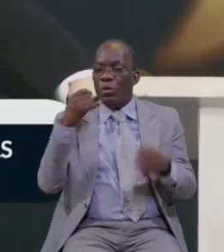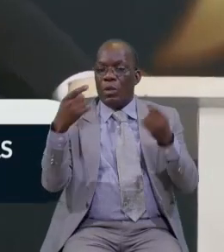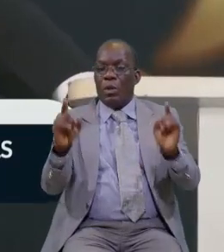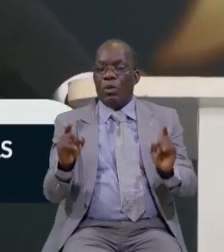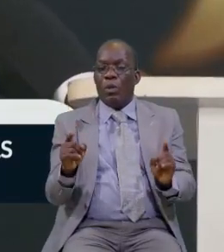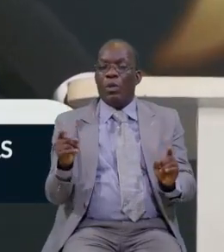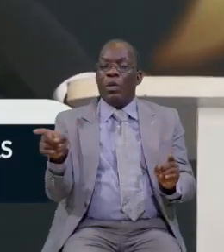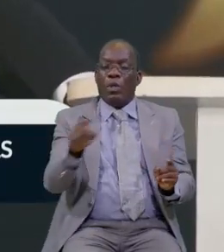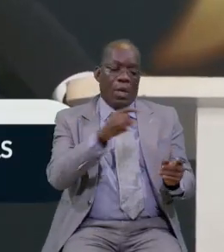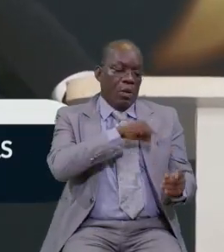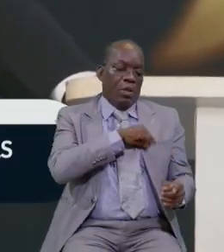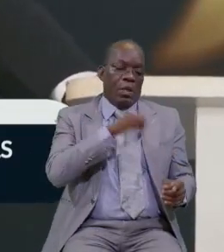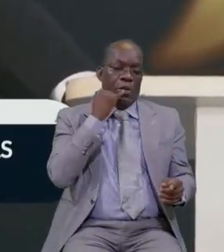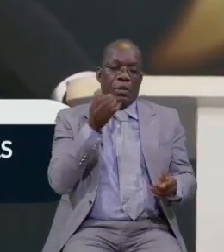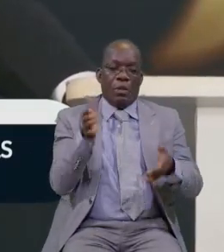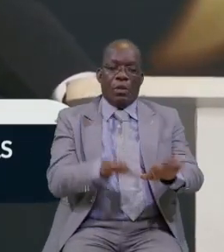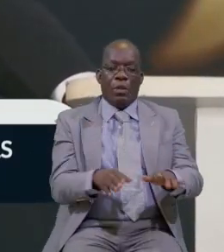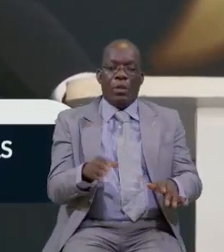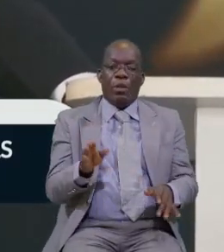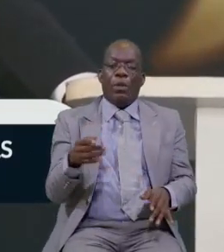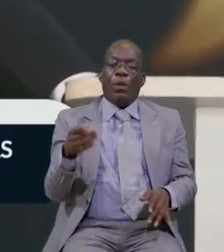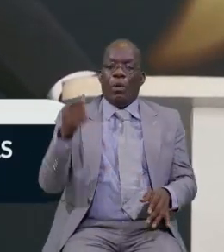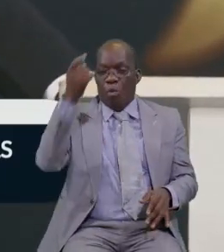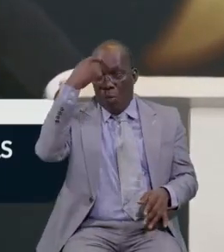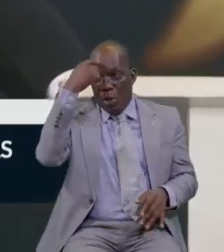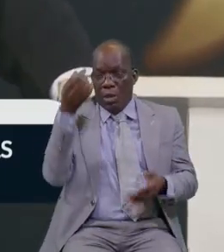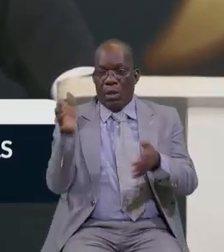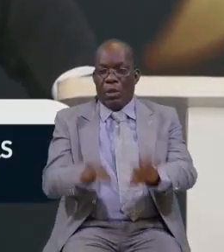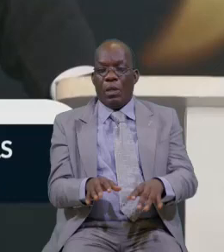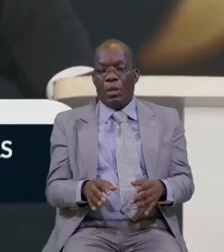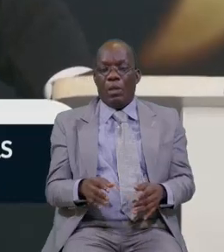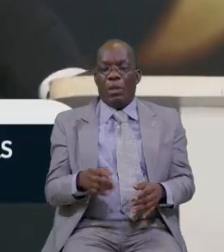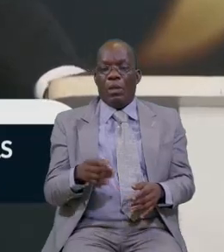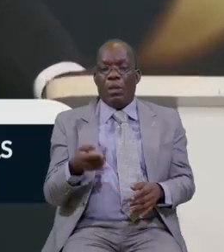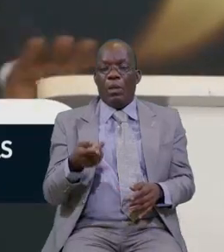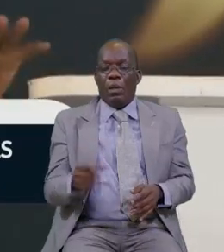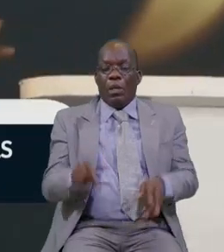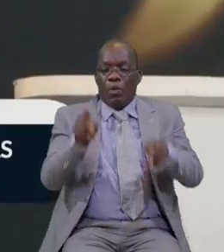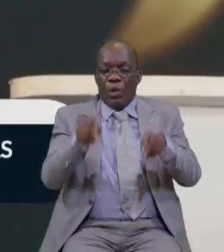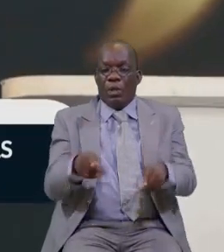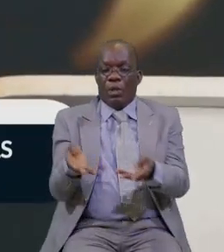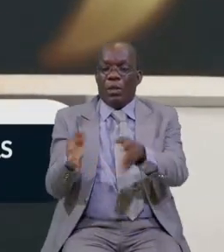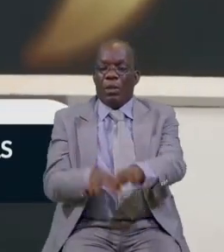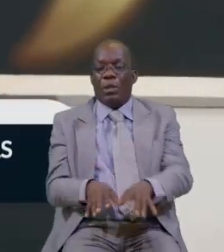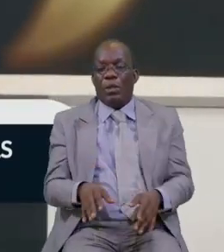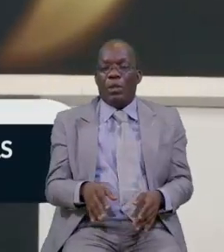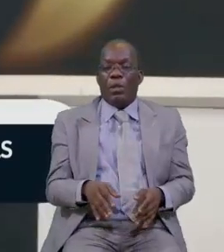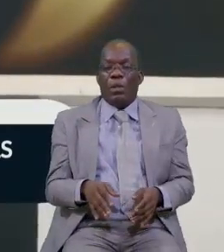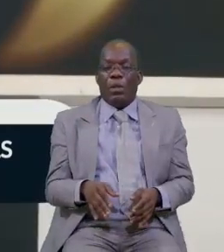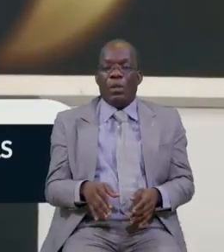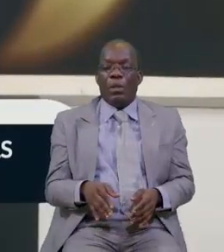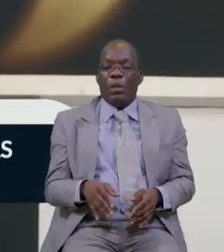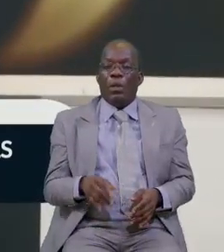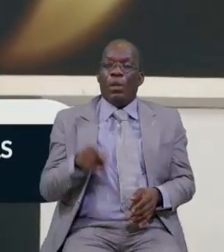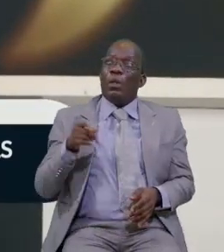dead. Their mind dead. Their personality dead. The sin, without even